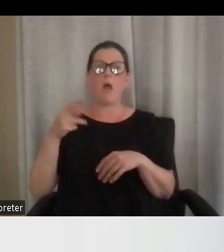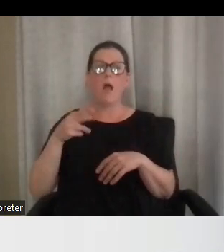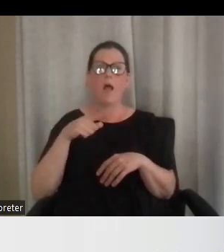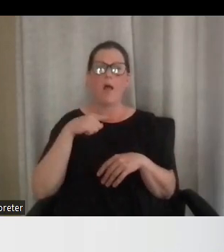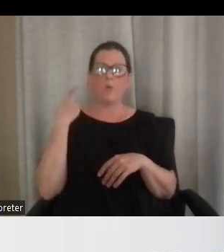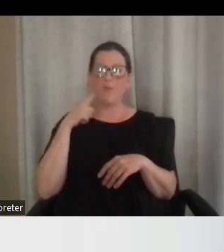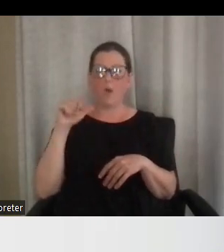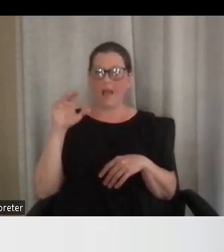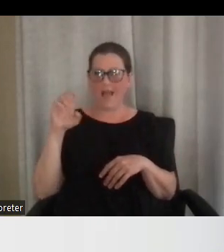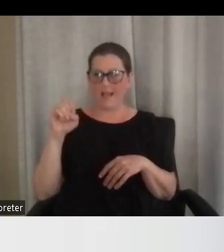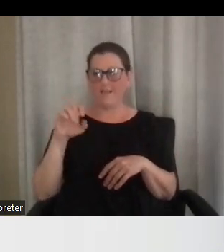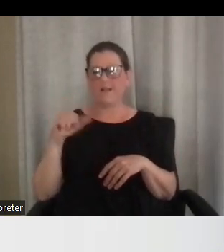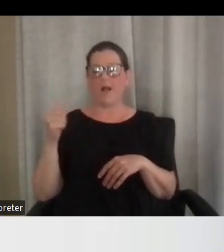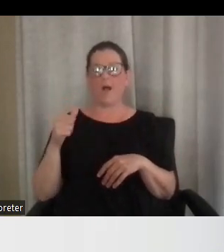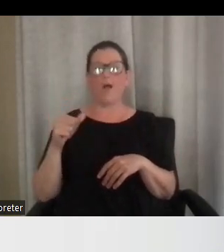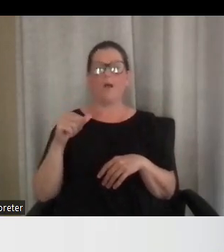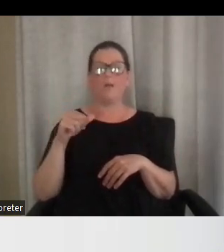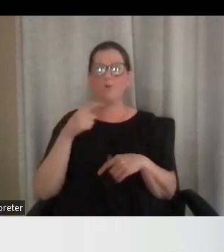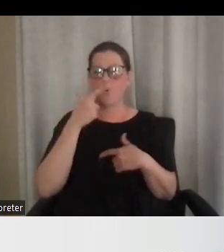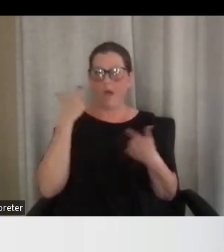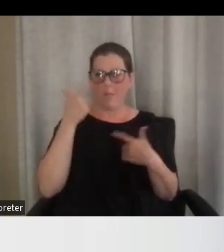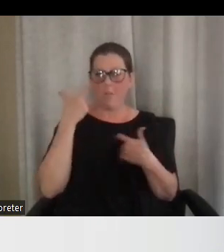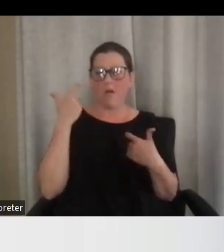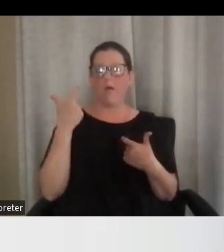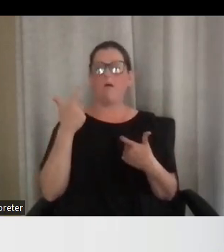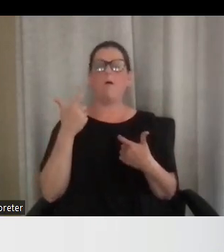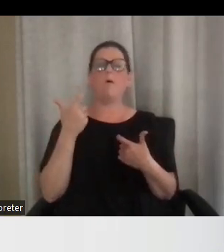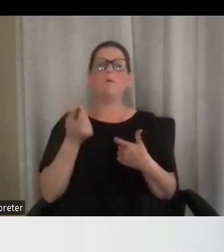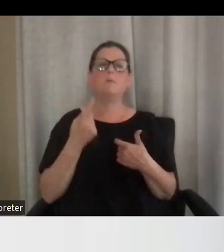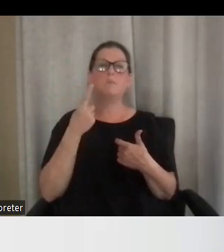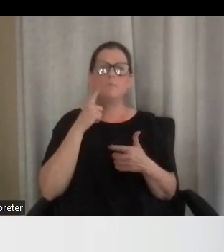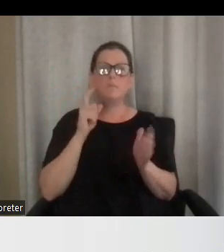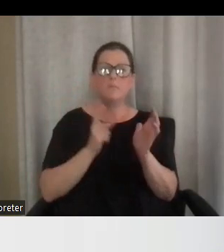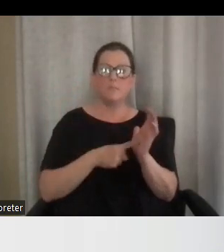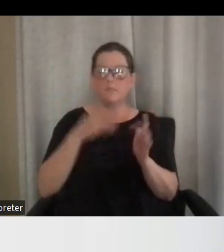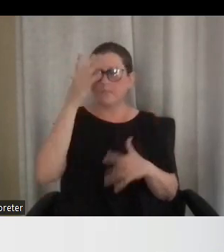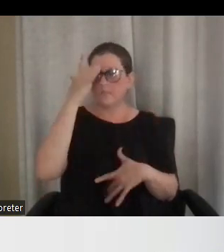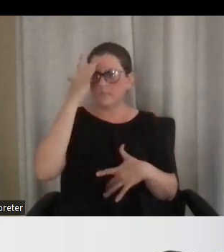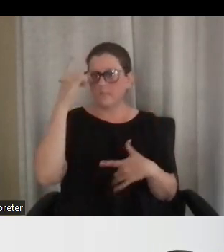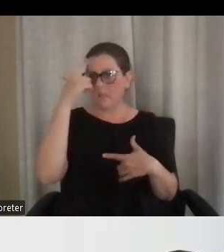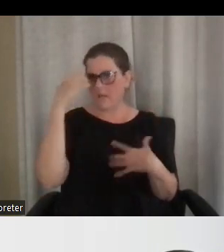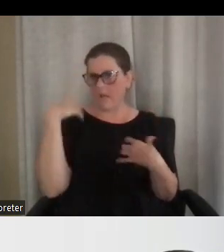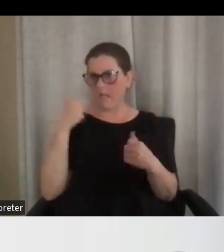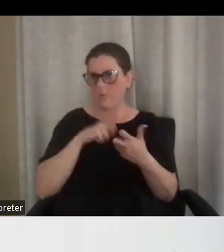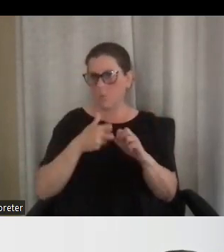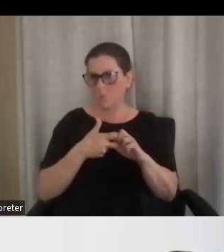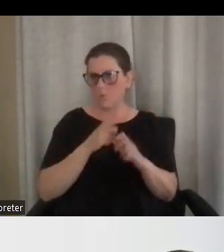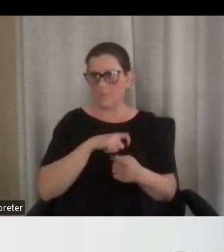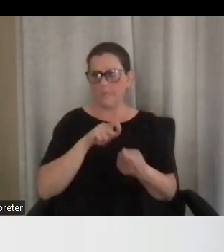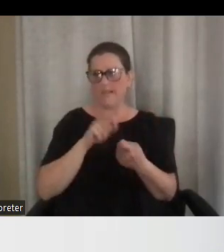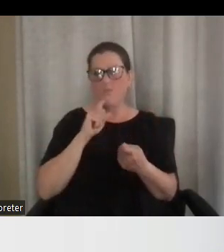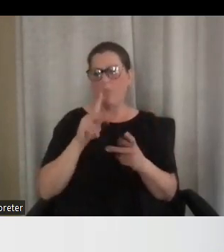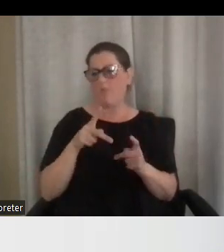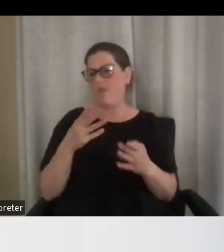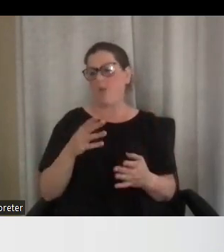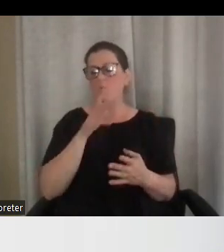ACEs or other traumas, working on recognizing the signs and symptoms of mental health conditions, especially for providers who aren't trained